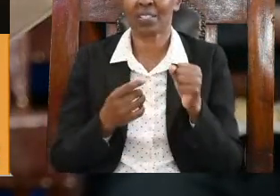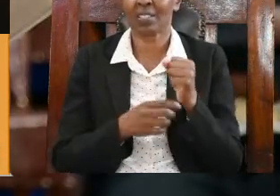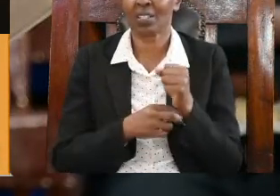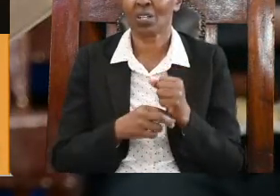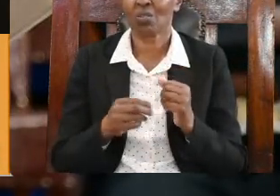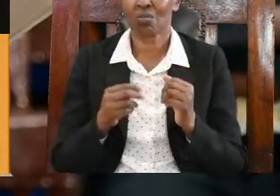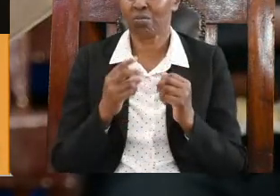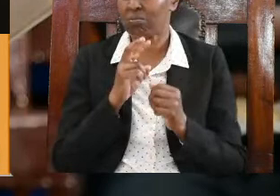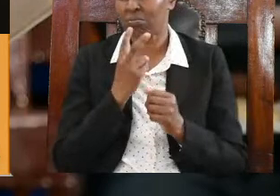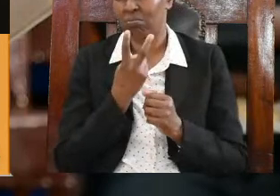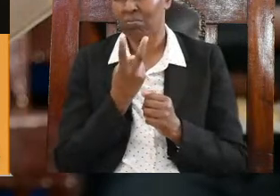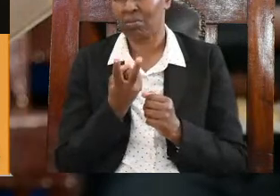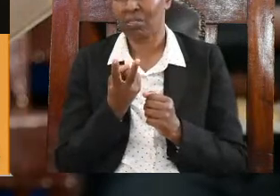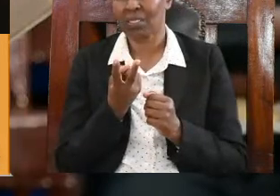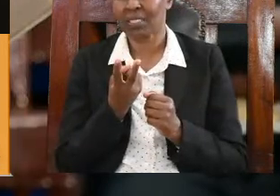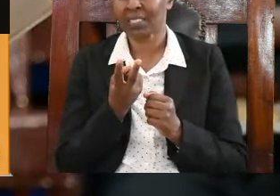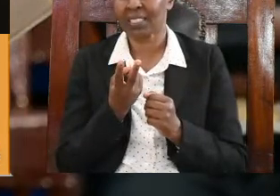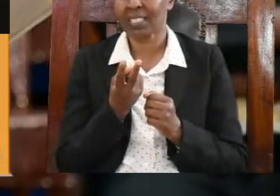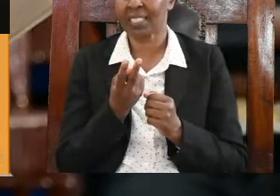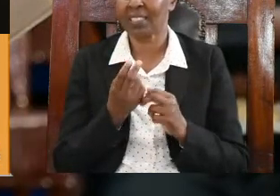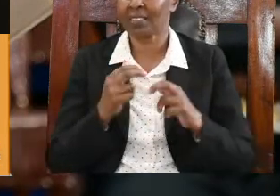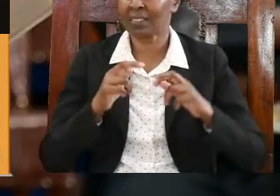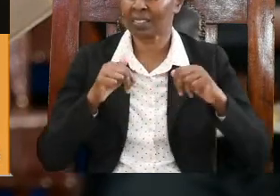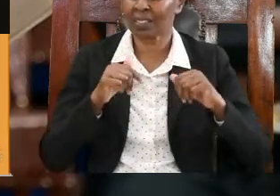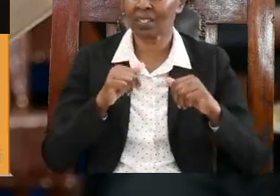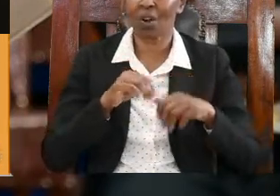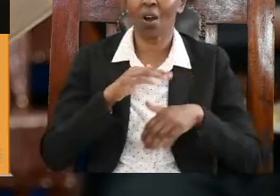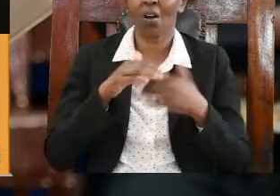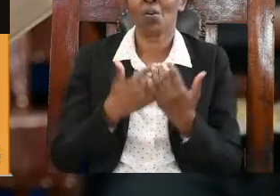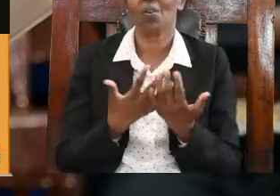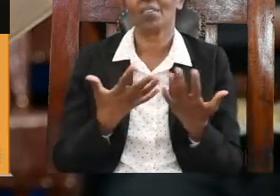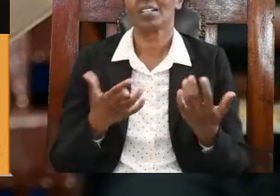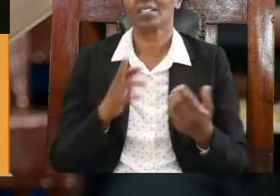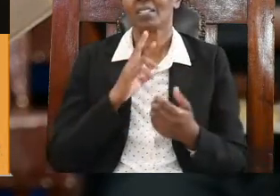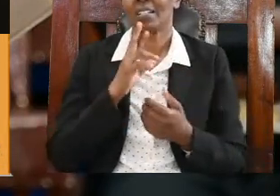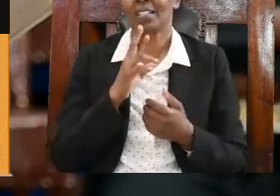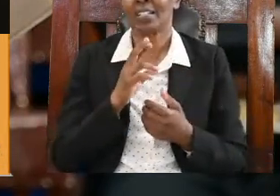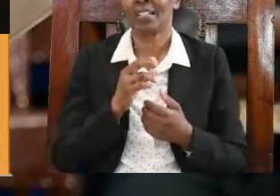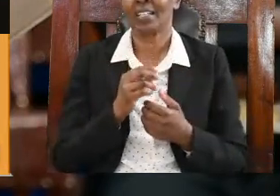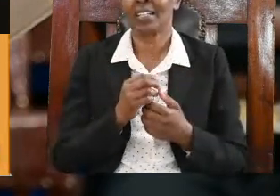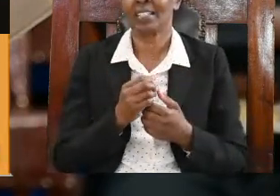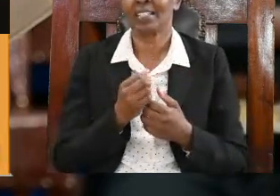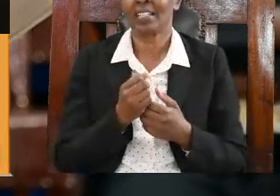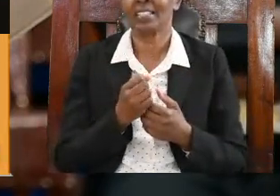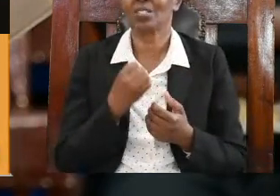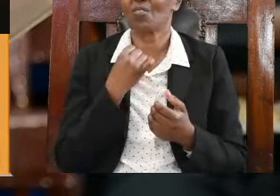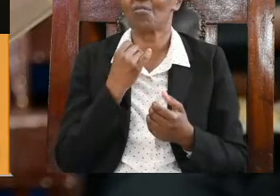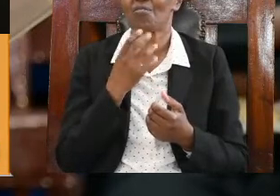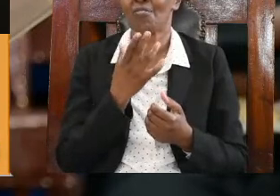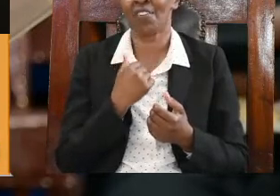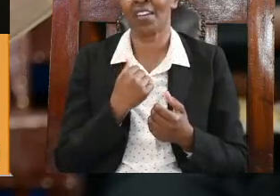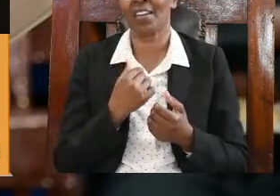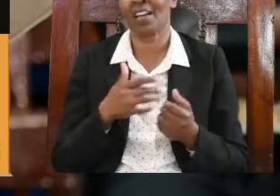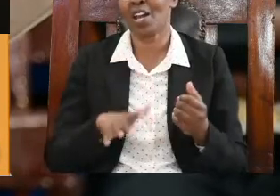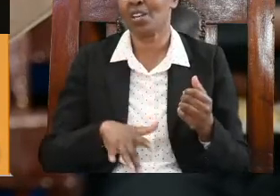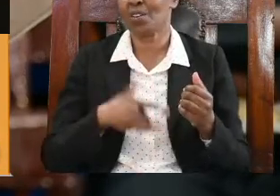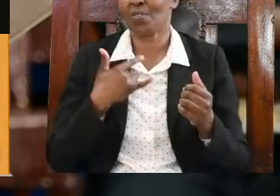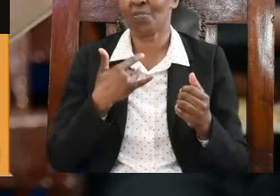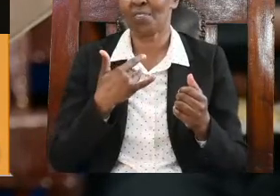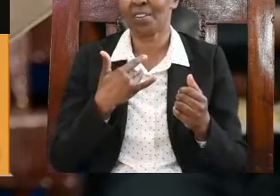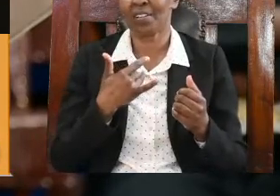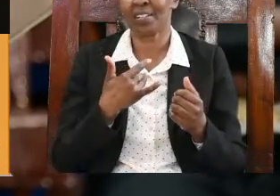look and when you assess the whole situation, this is but malice. When someone sees you